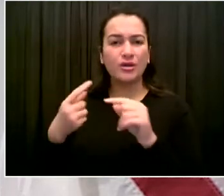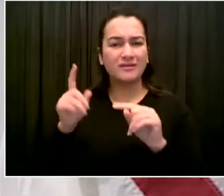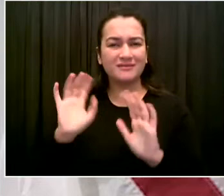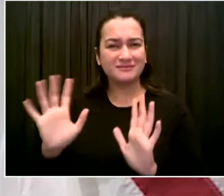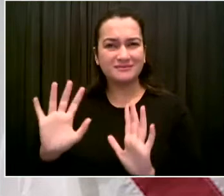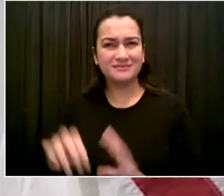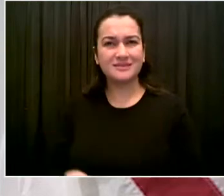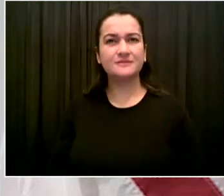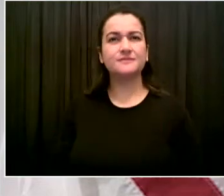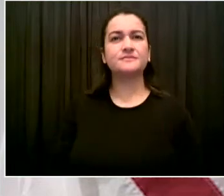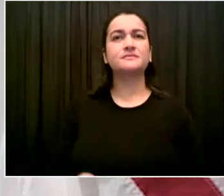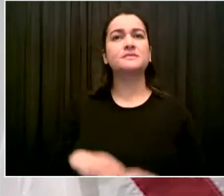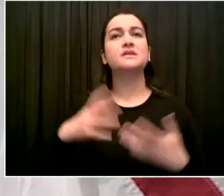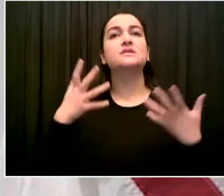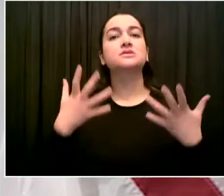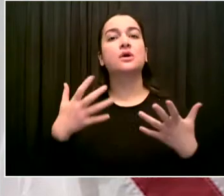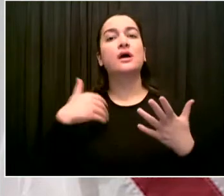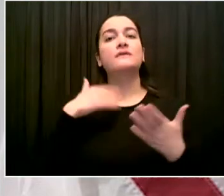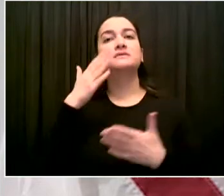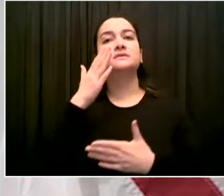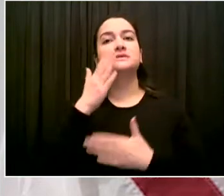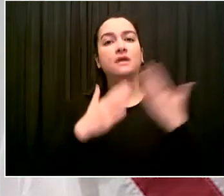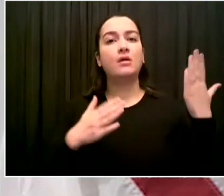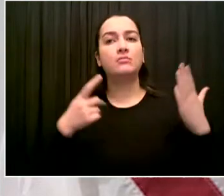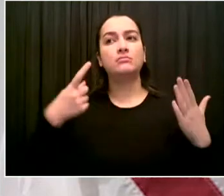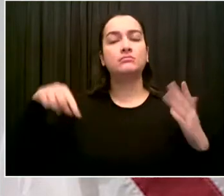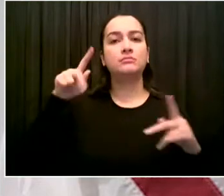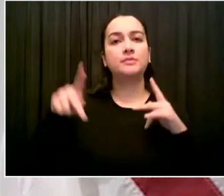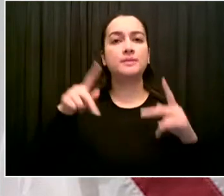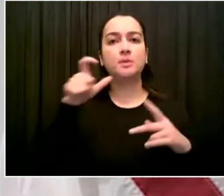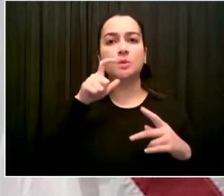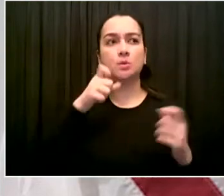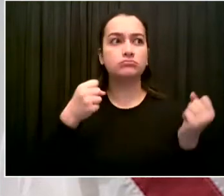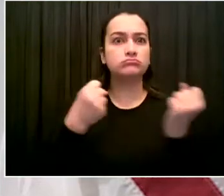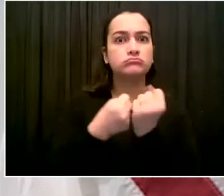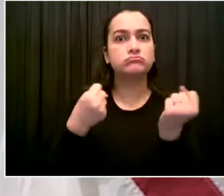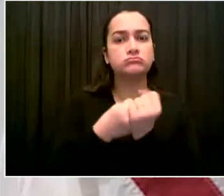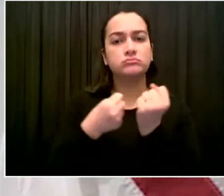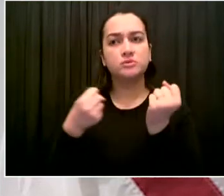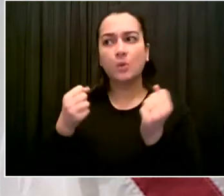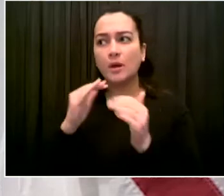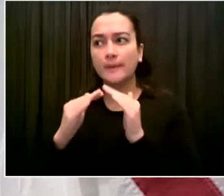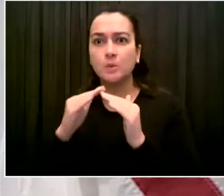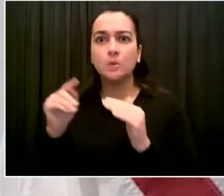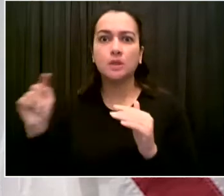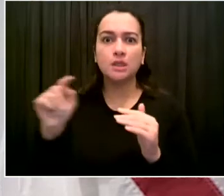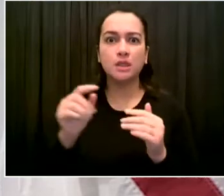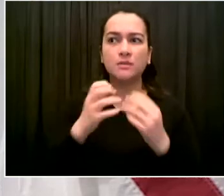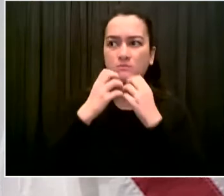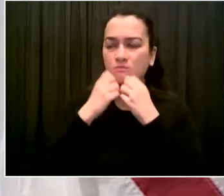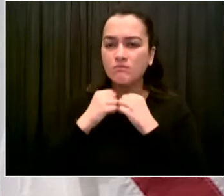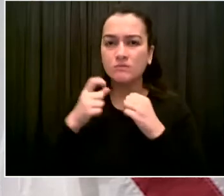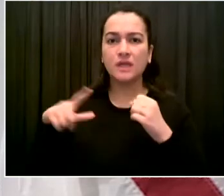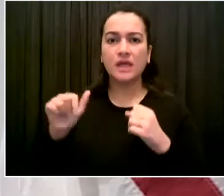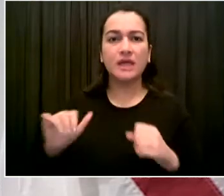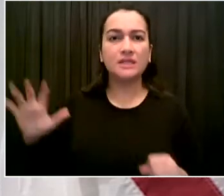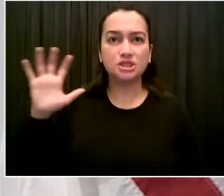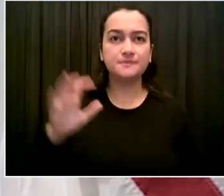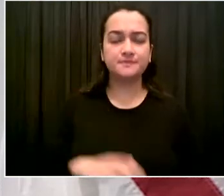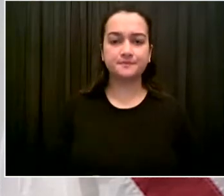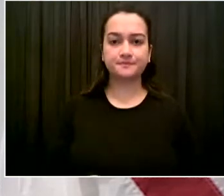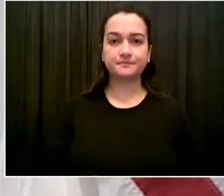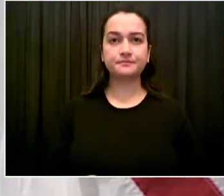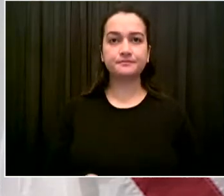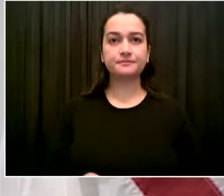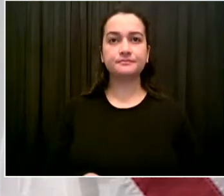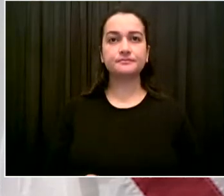is education, which means putting out the right messages publicly. Obviously, literally, the work we want to